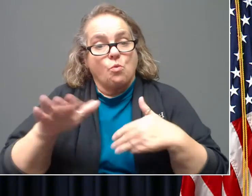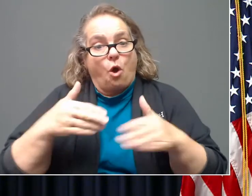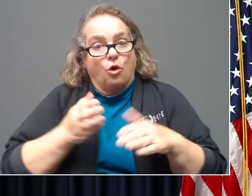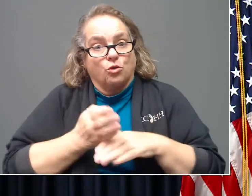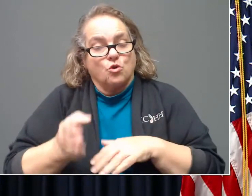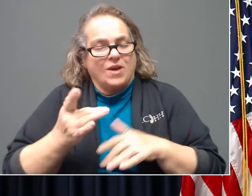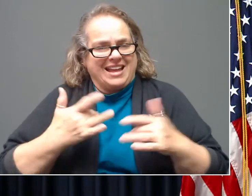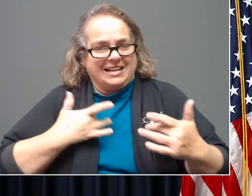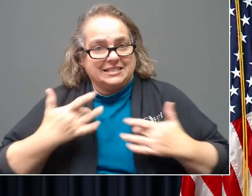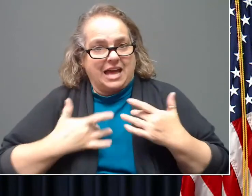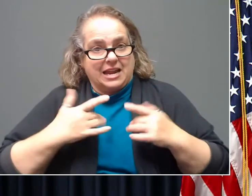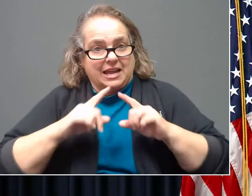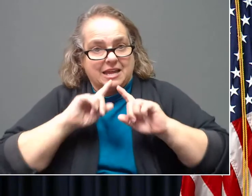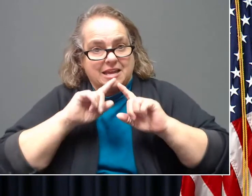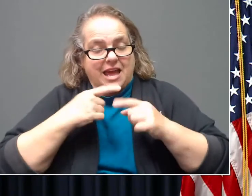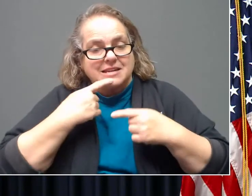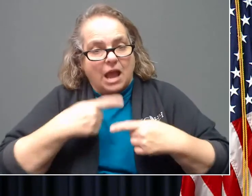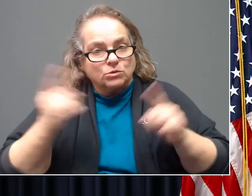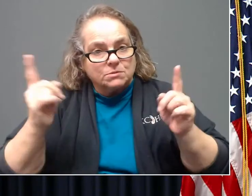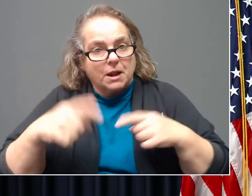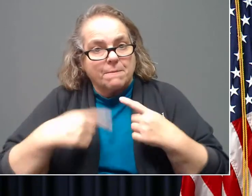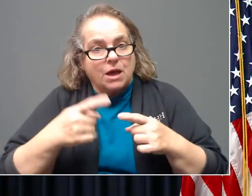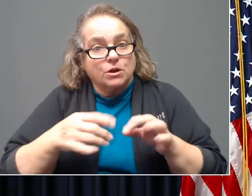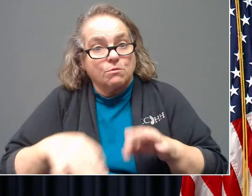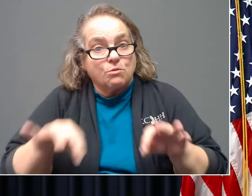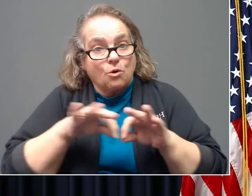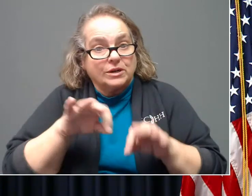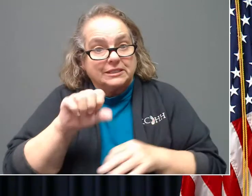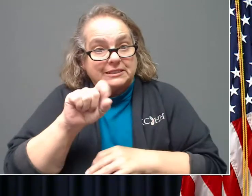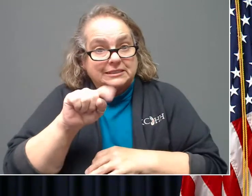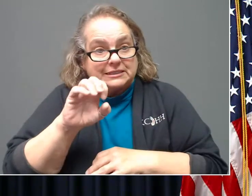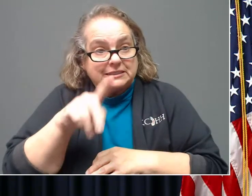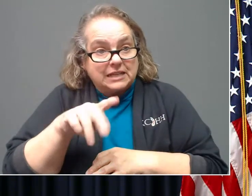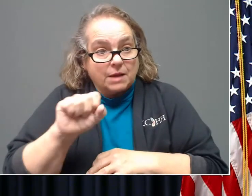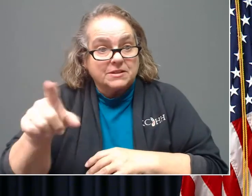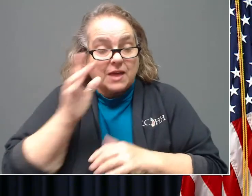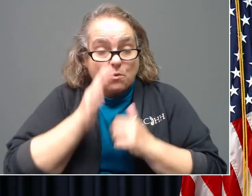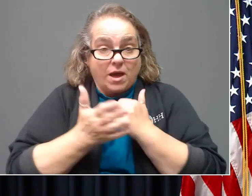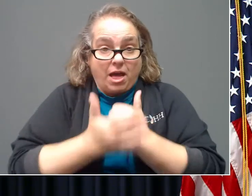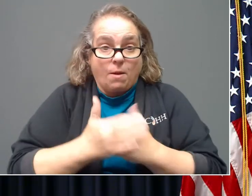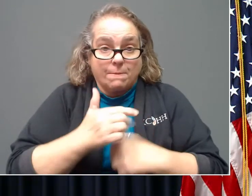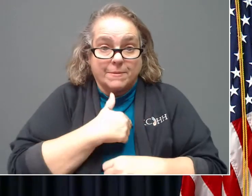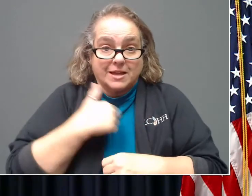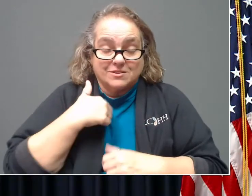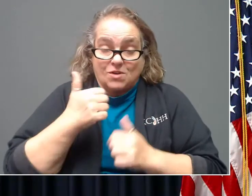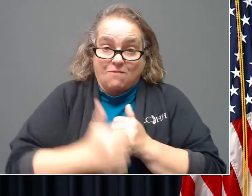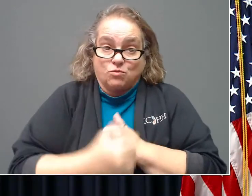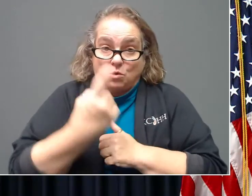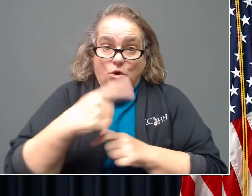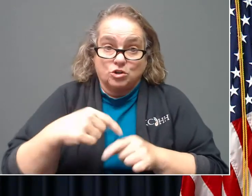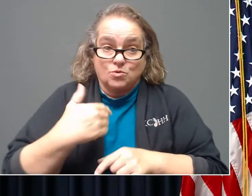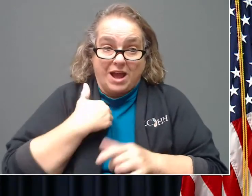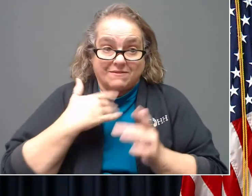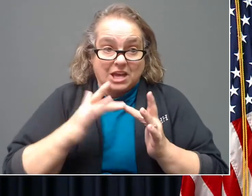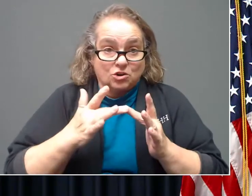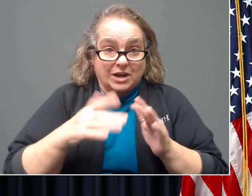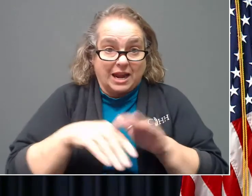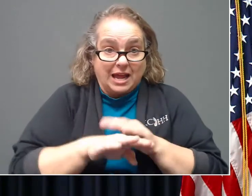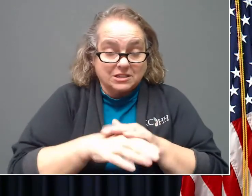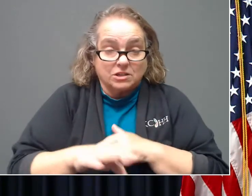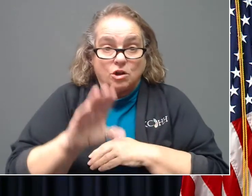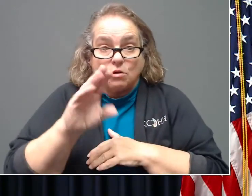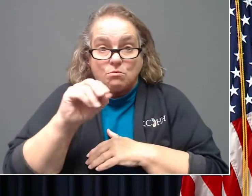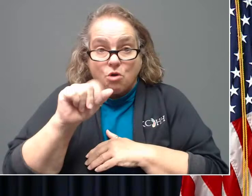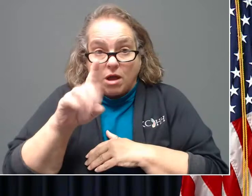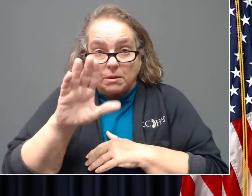announcement about important steps that are going to help us get to everybody having that internet access, that broadband that's going to keep them